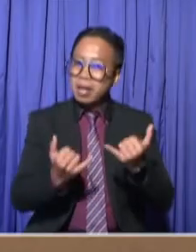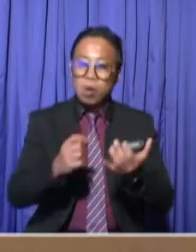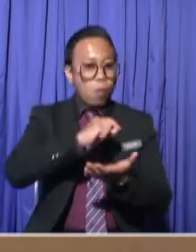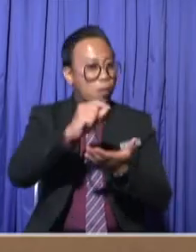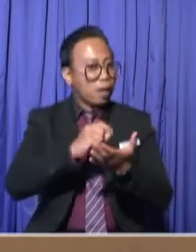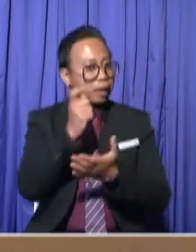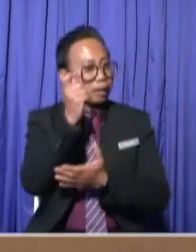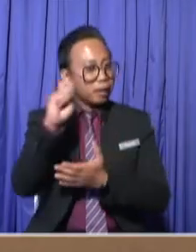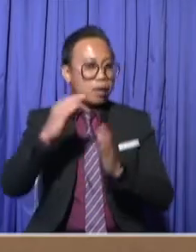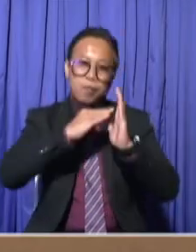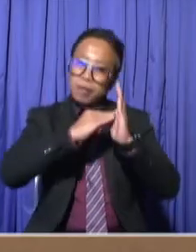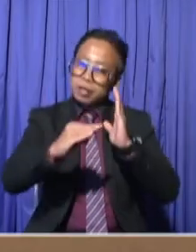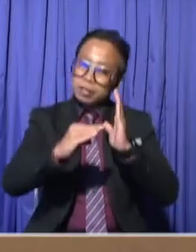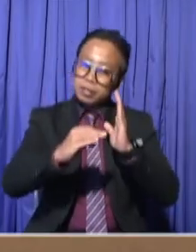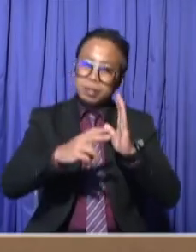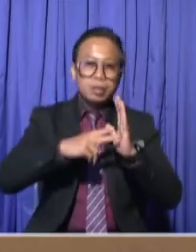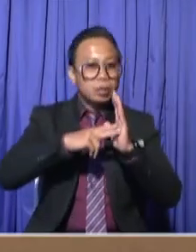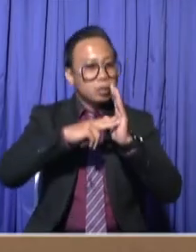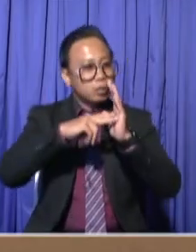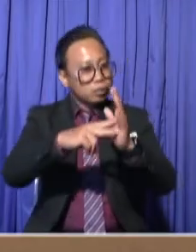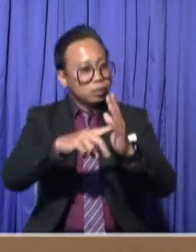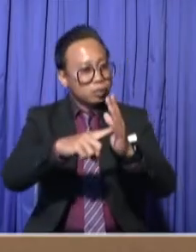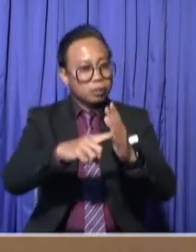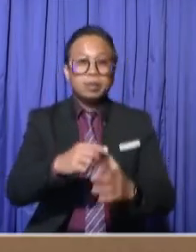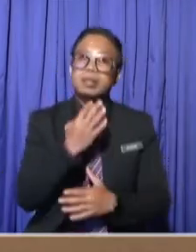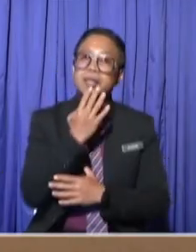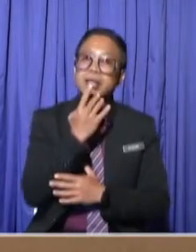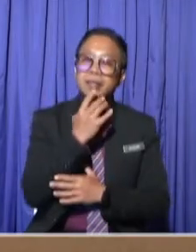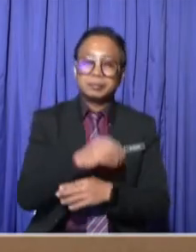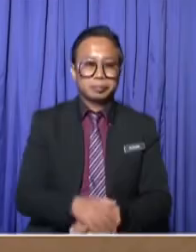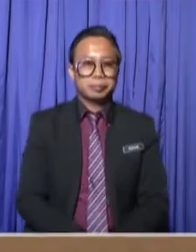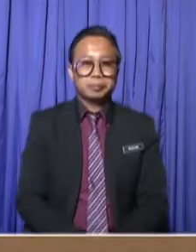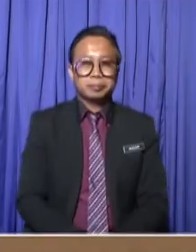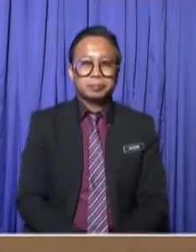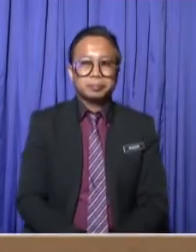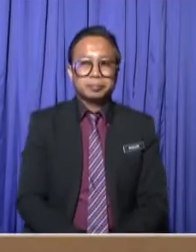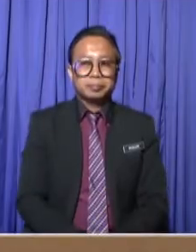Write the fraction that represents the colored region.